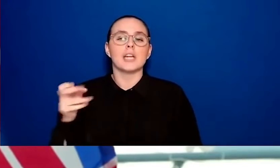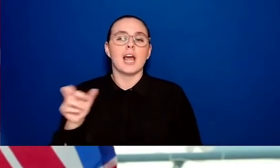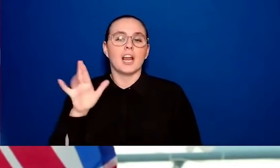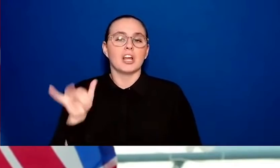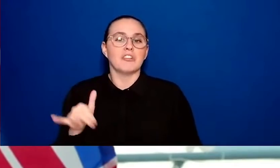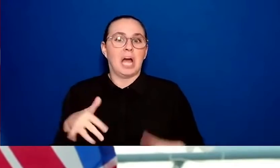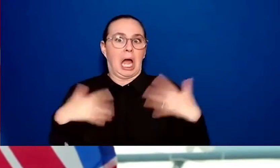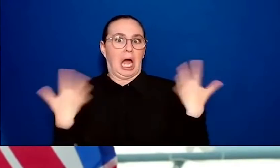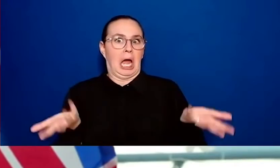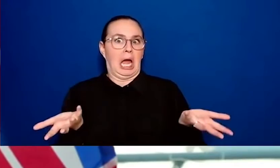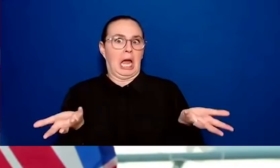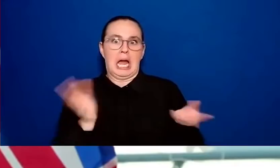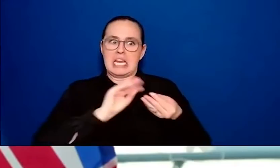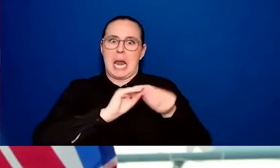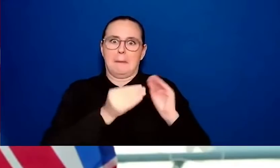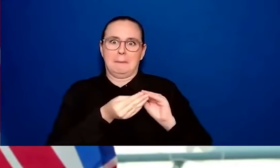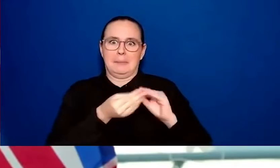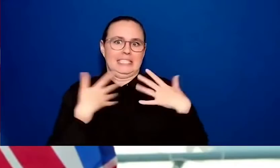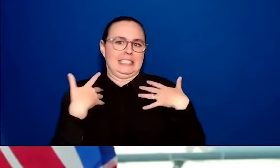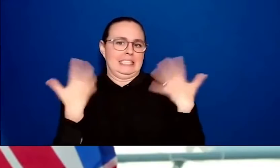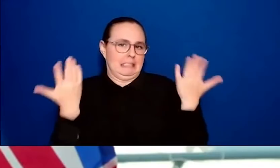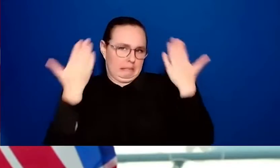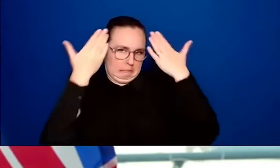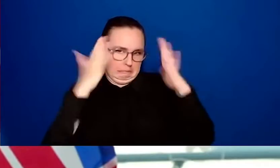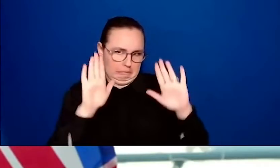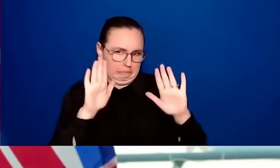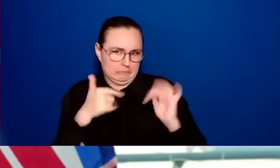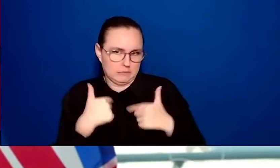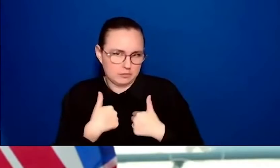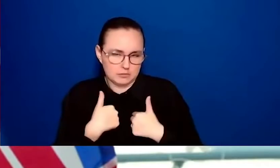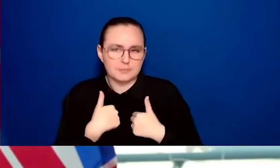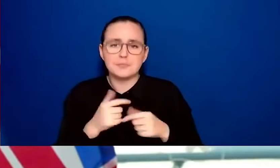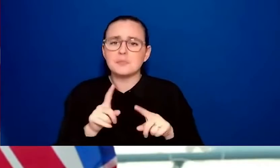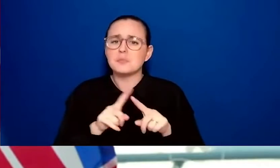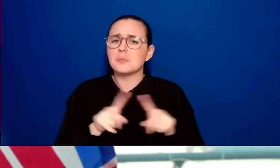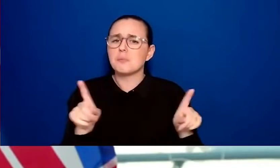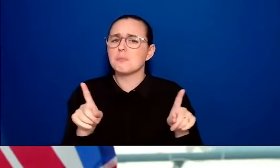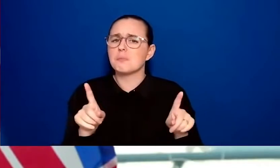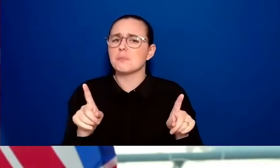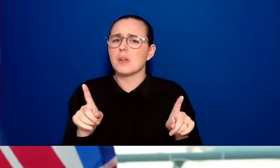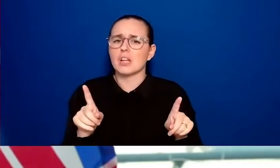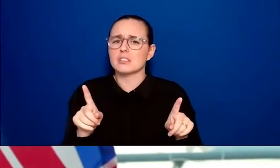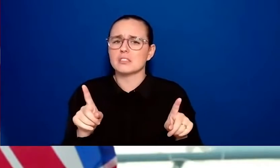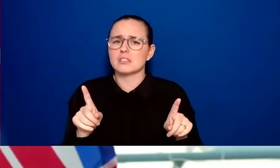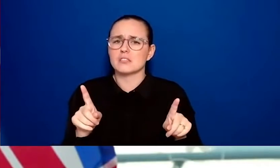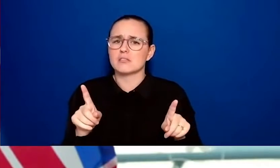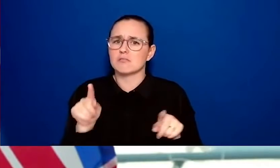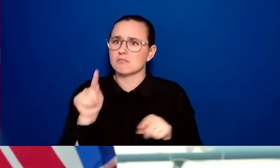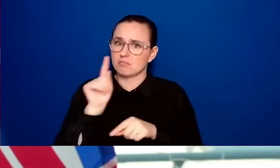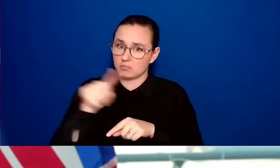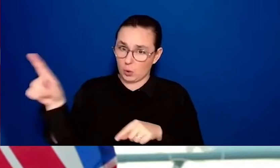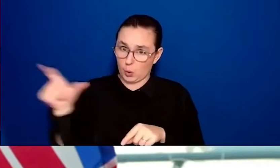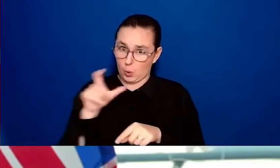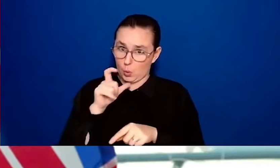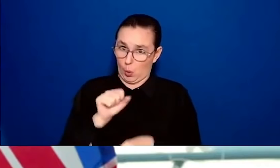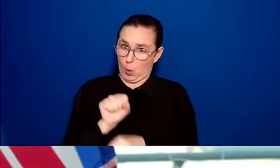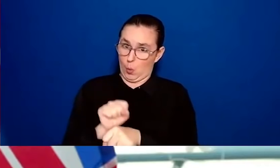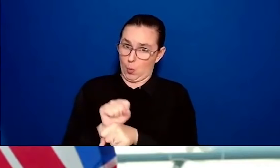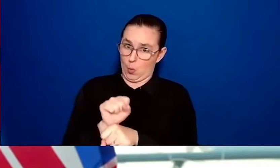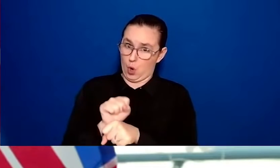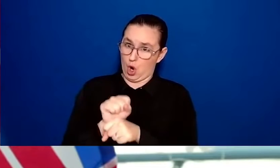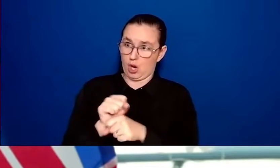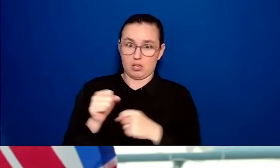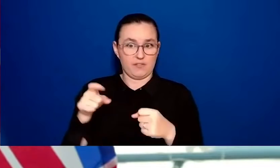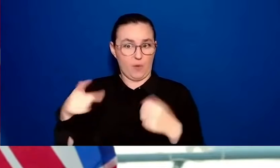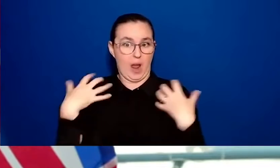who works or works for the health authorities or in a contracted organization,